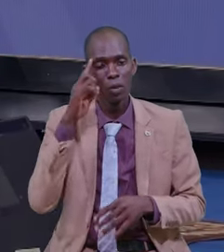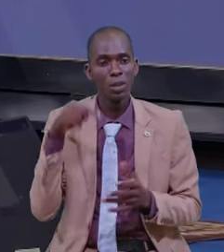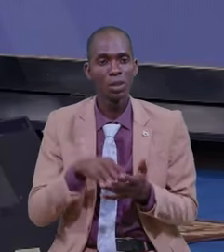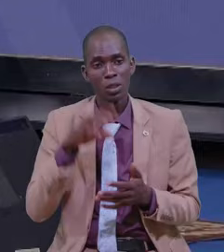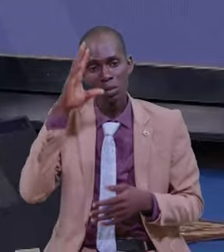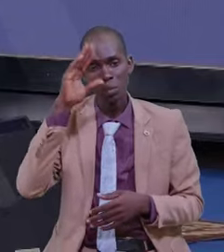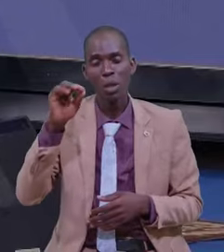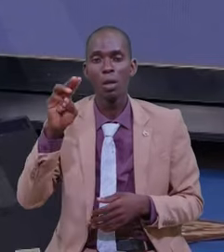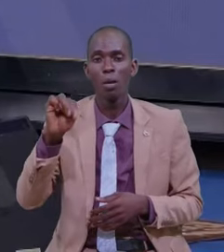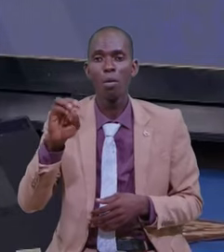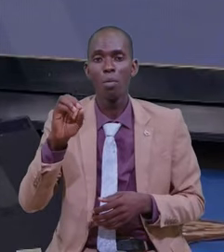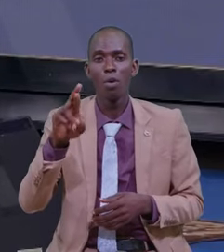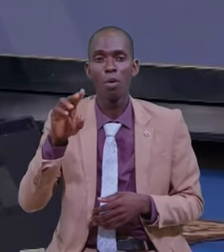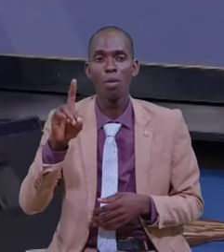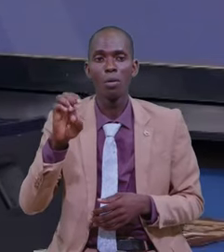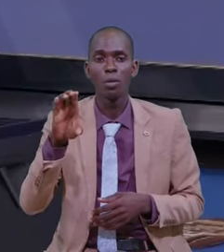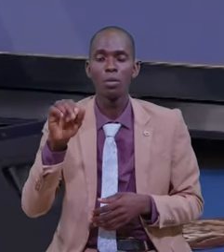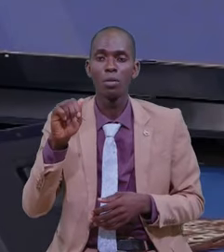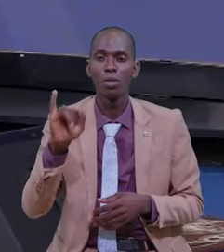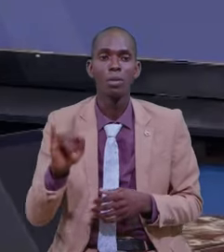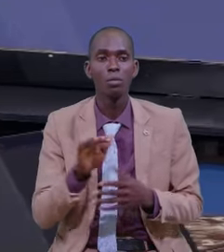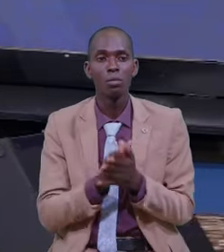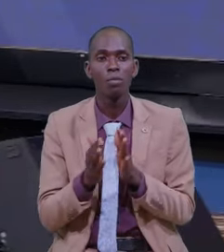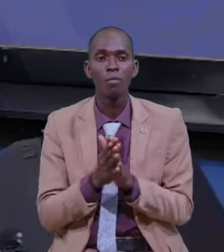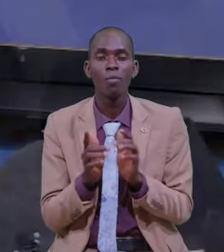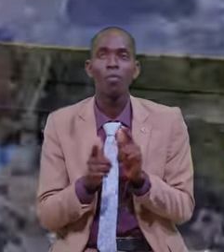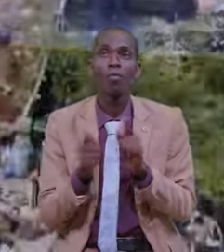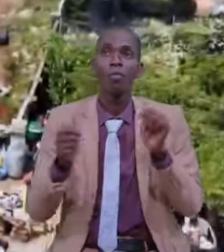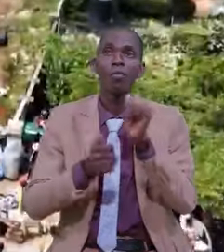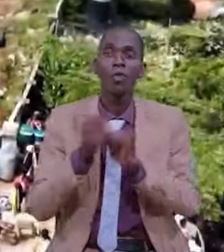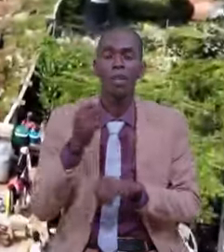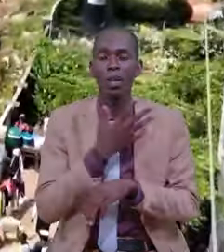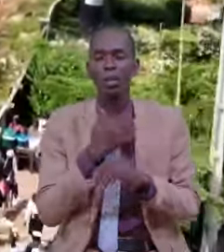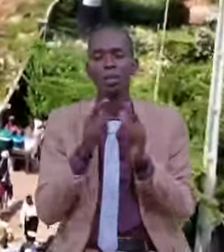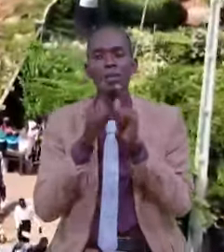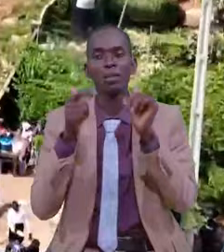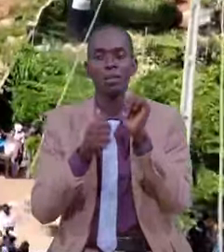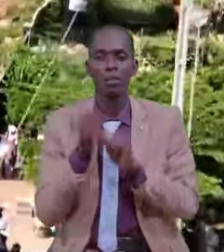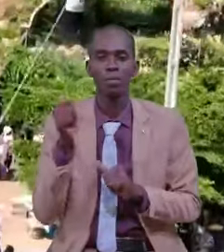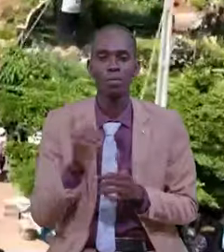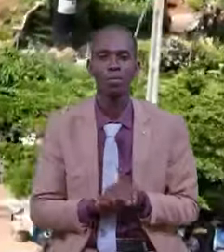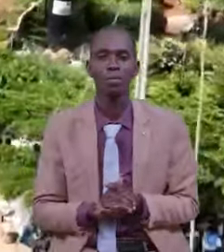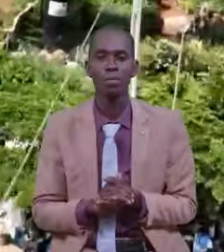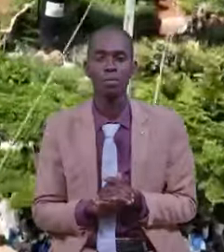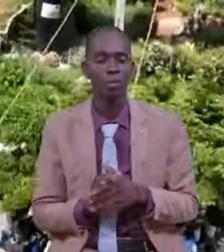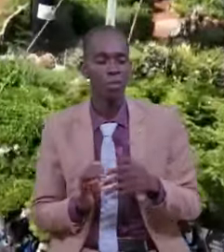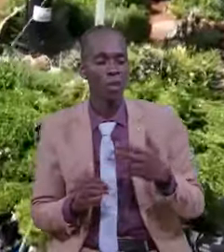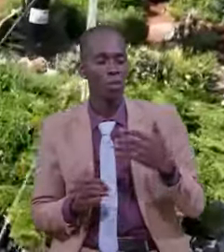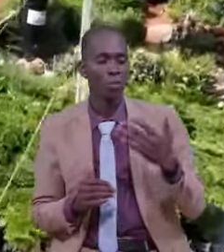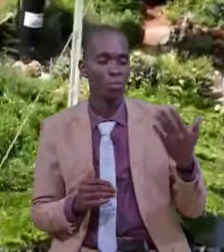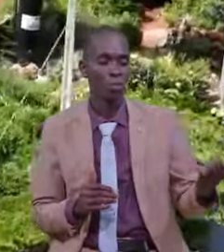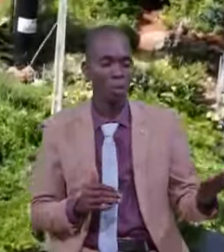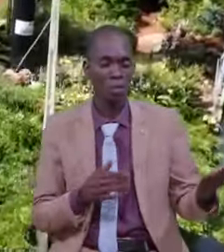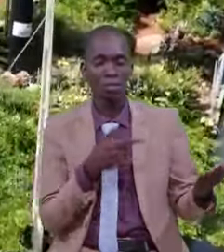Mordecai, waxed greater and greater. On the one hand, we have